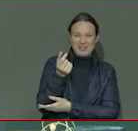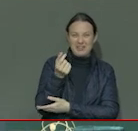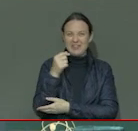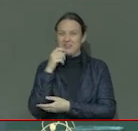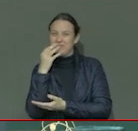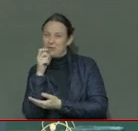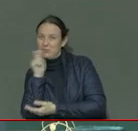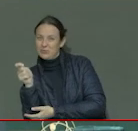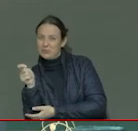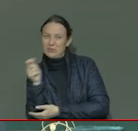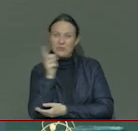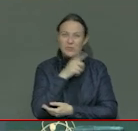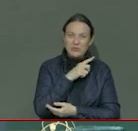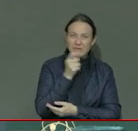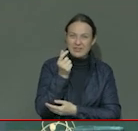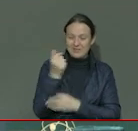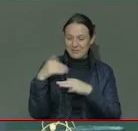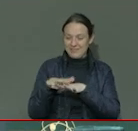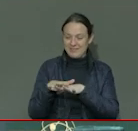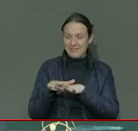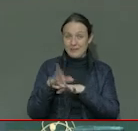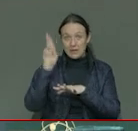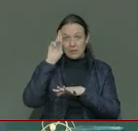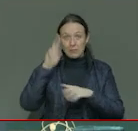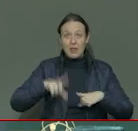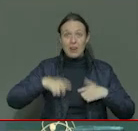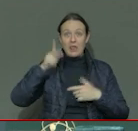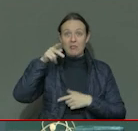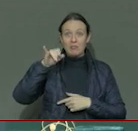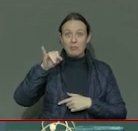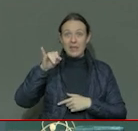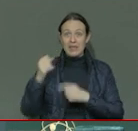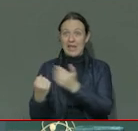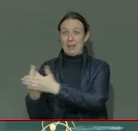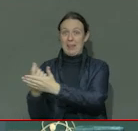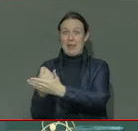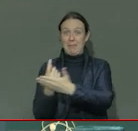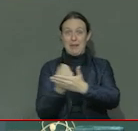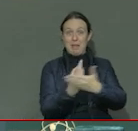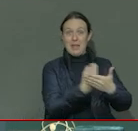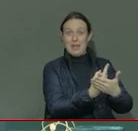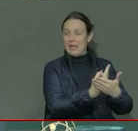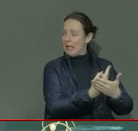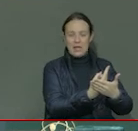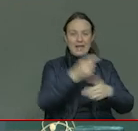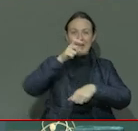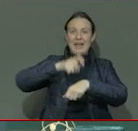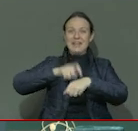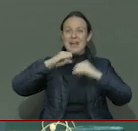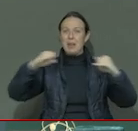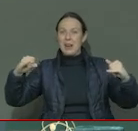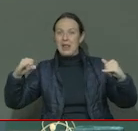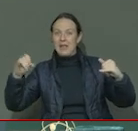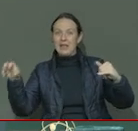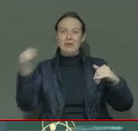remember, does Life of Pi continue chronologically? No, it doesn't start at the beginning, young